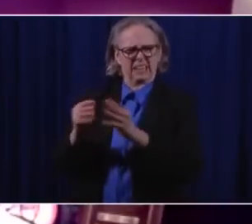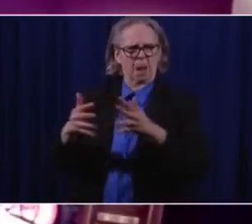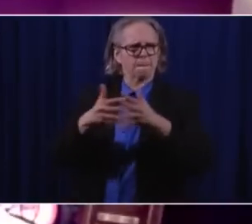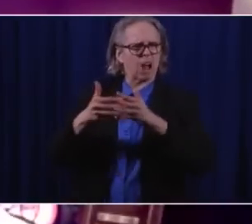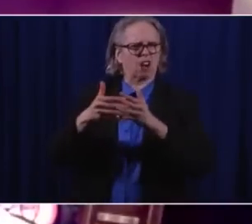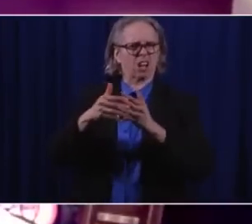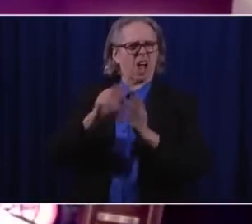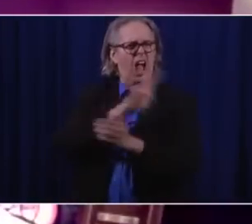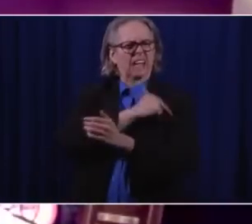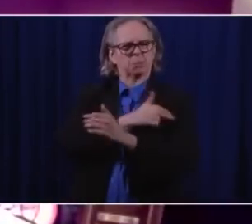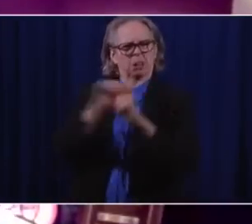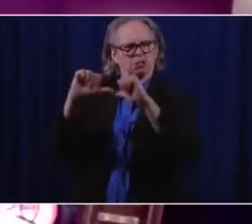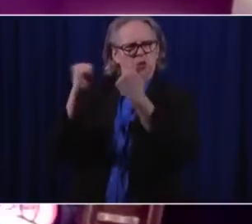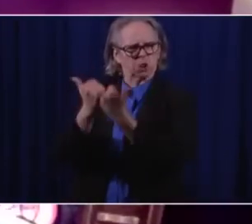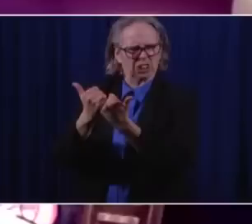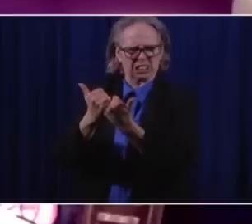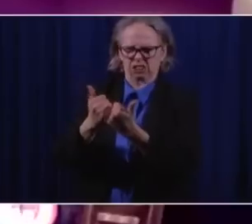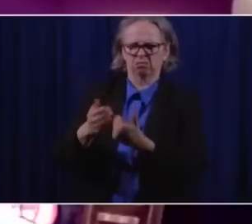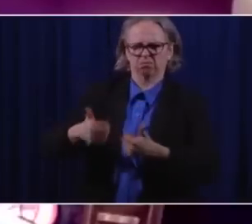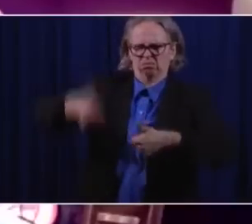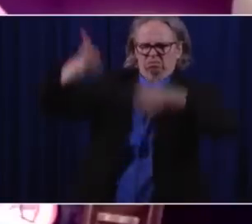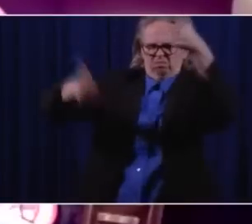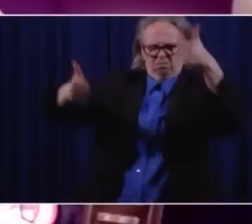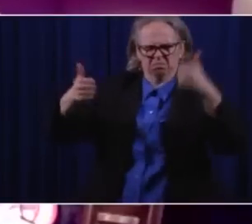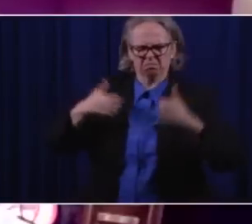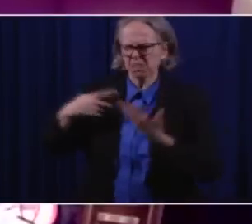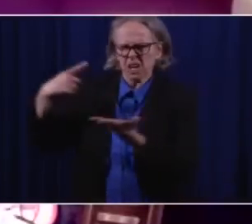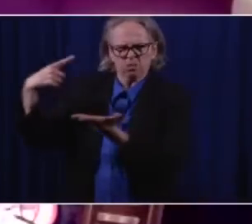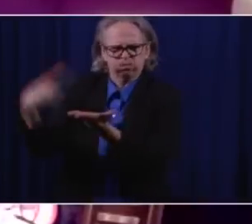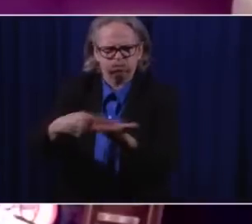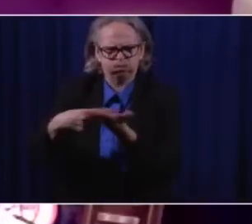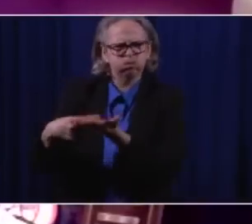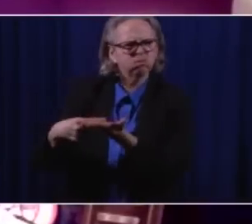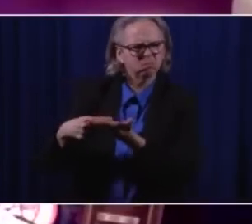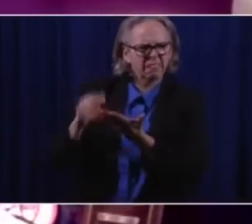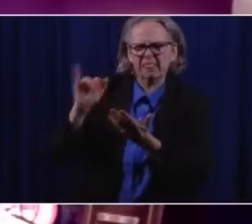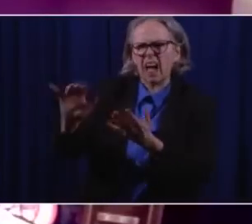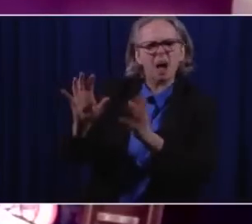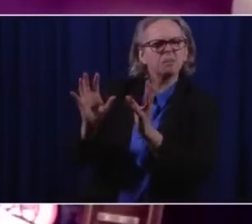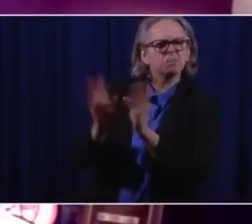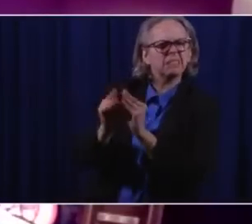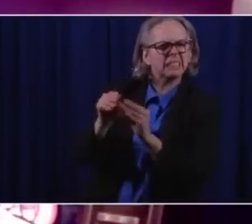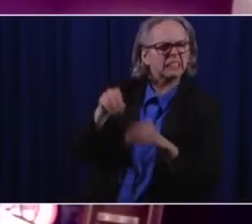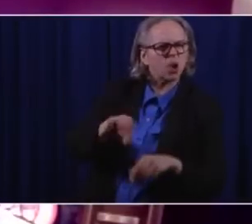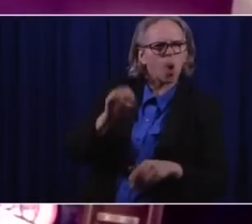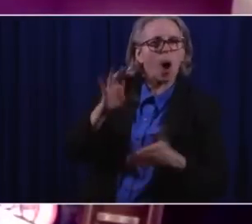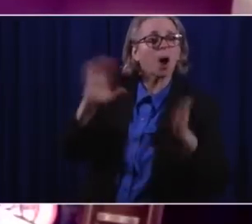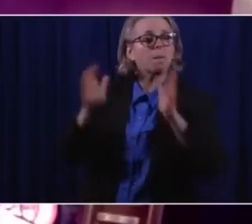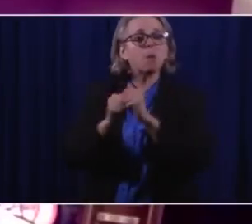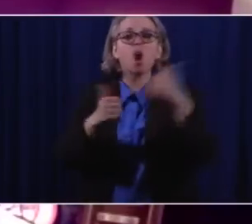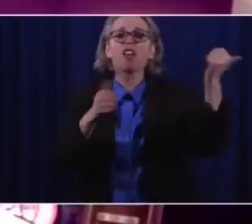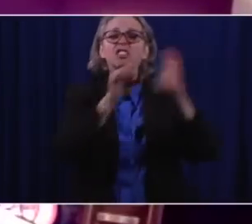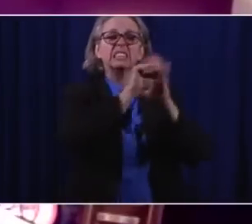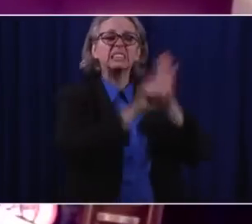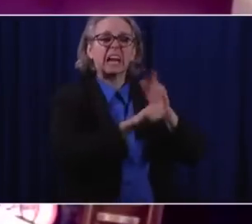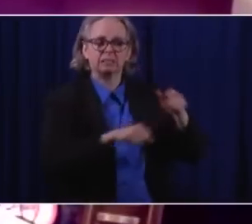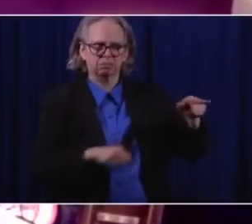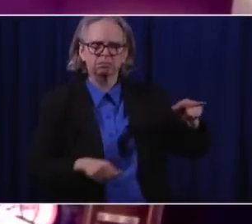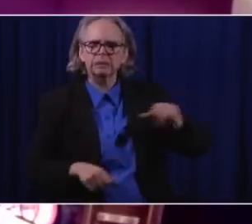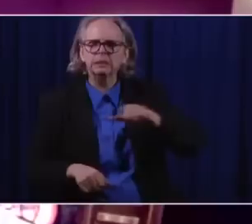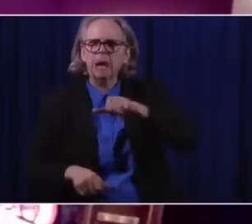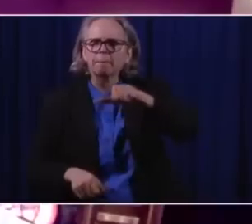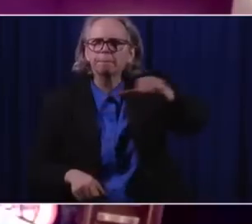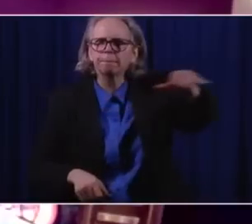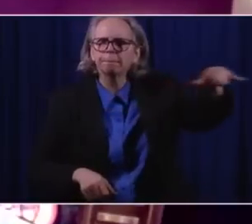in Ohio is echoed around the country. I left that meeting to come talk with you today. And this is the major topic that